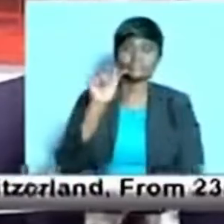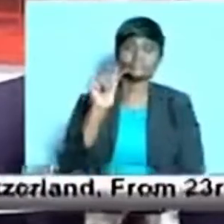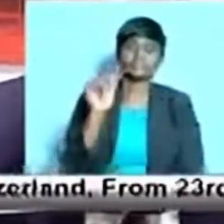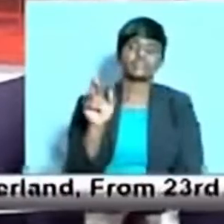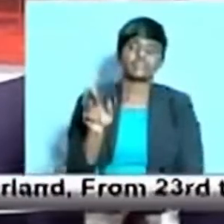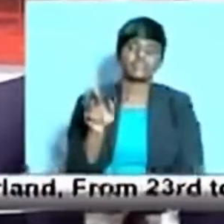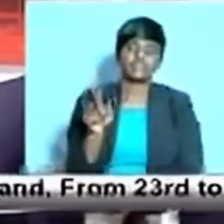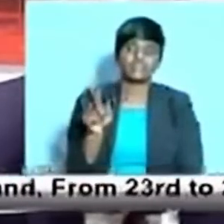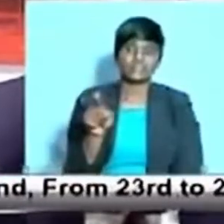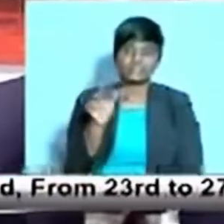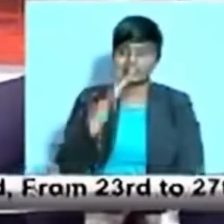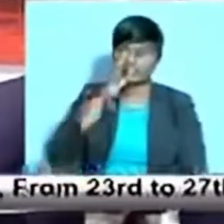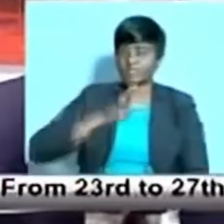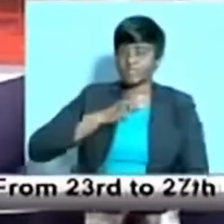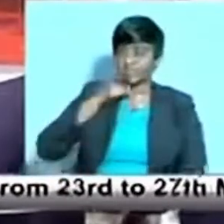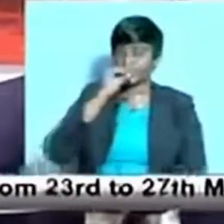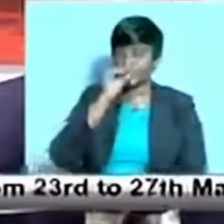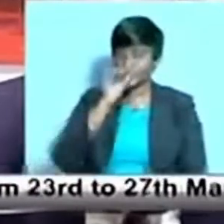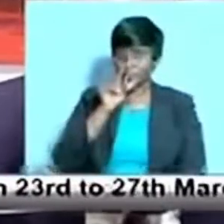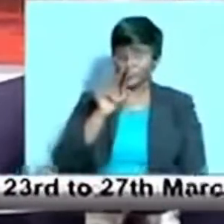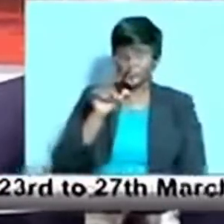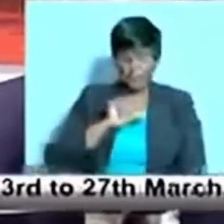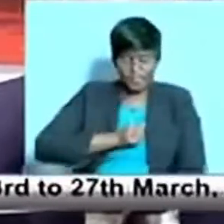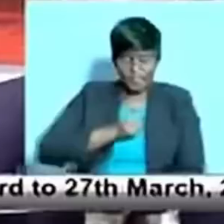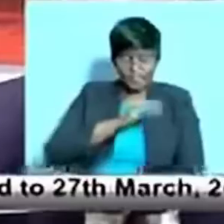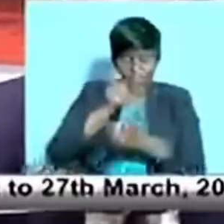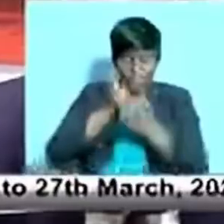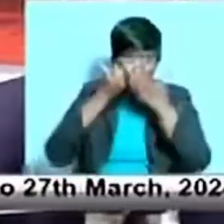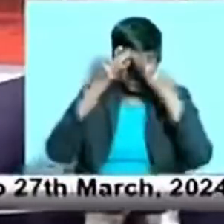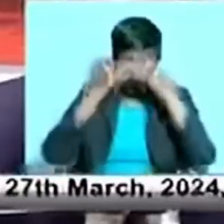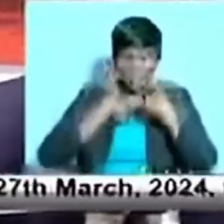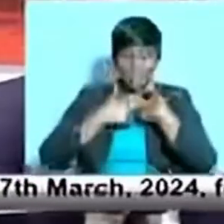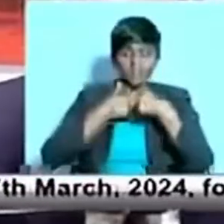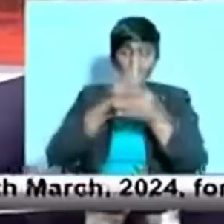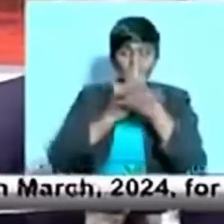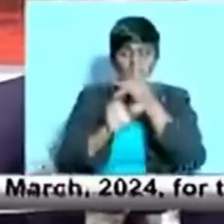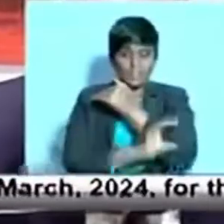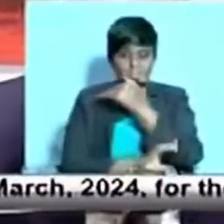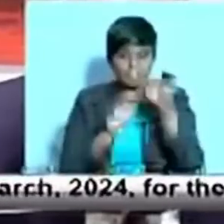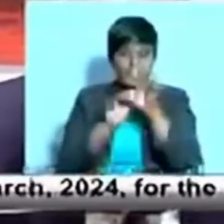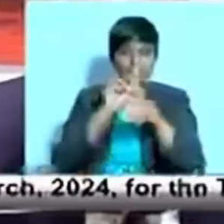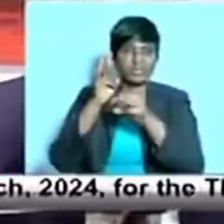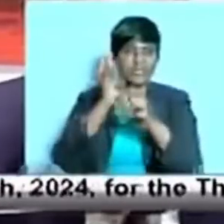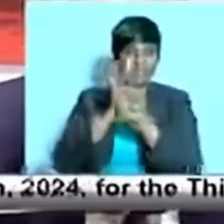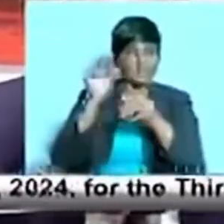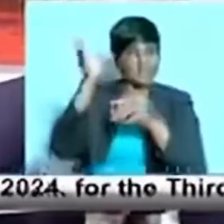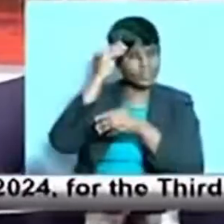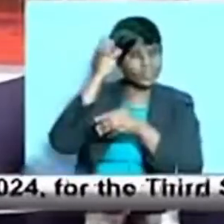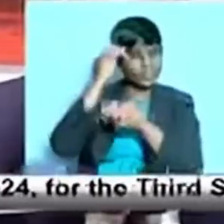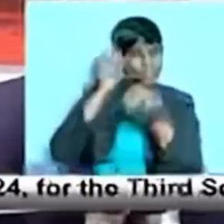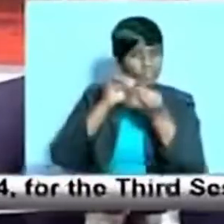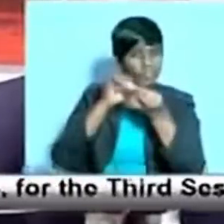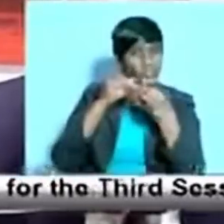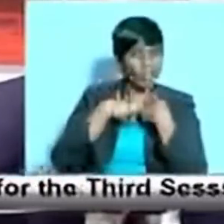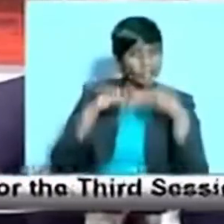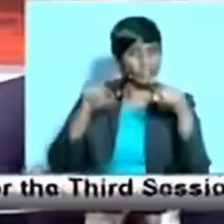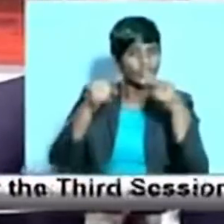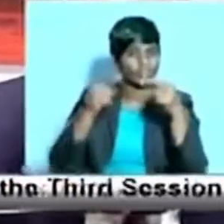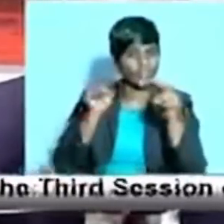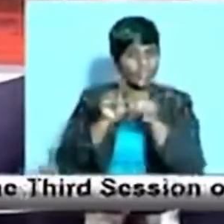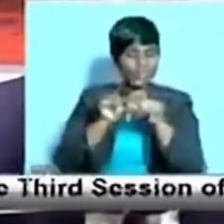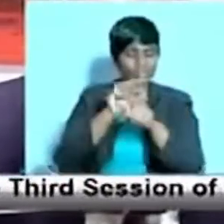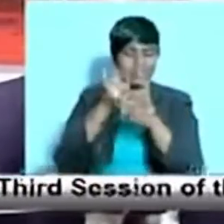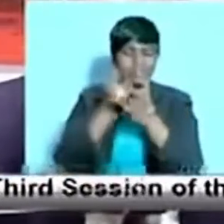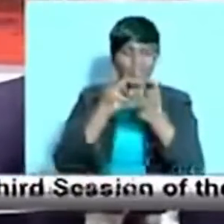intelligence. Madam Speaker, we are all aware that some countries in the world are experiencing conflict. It is